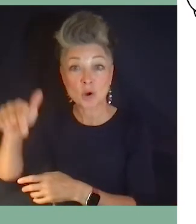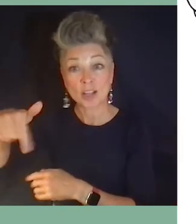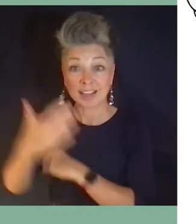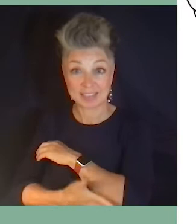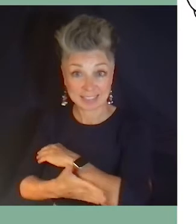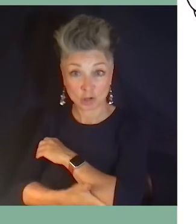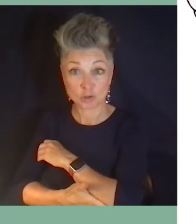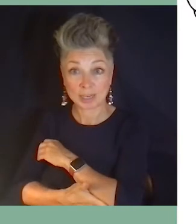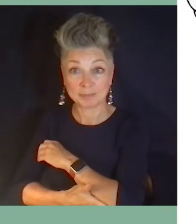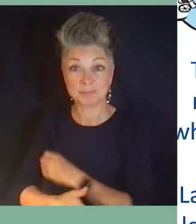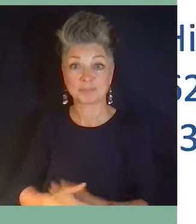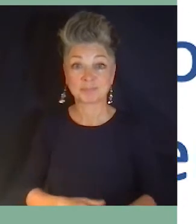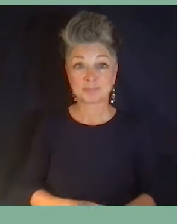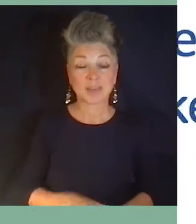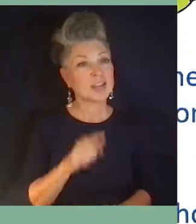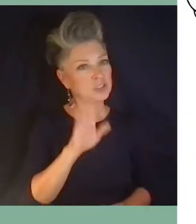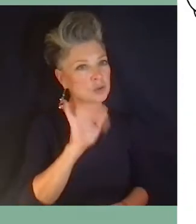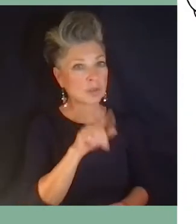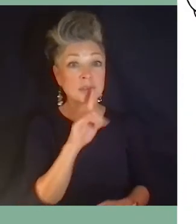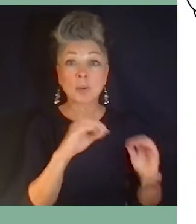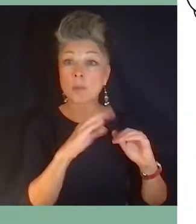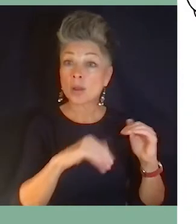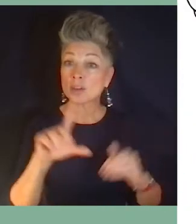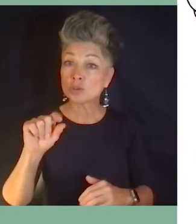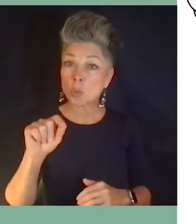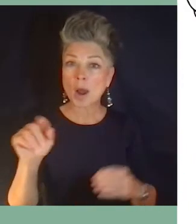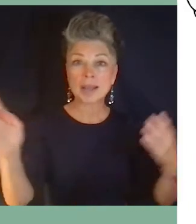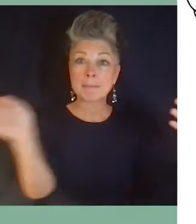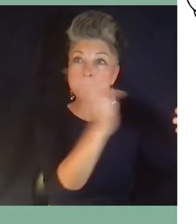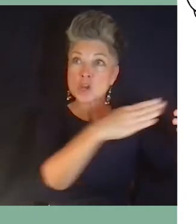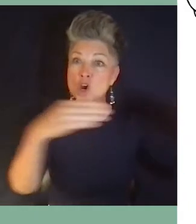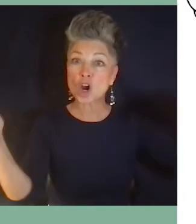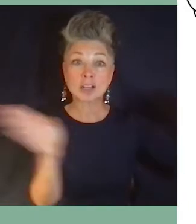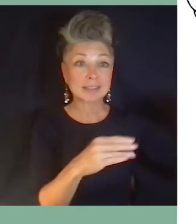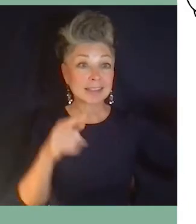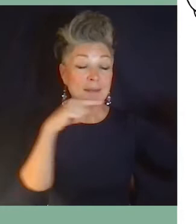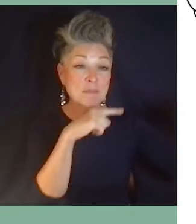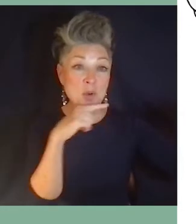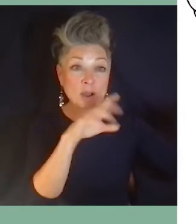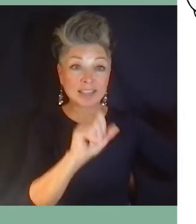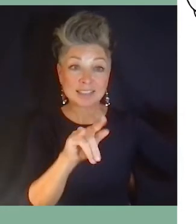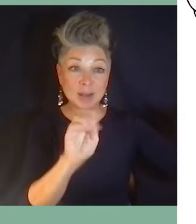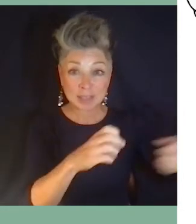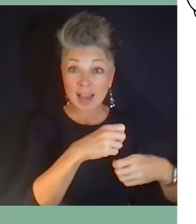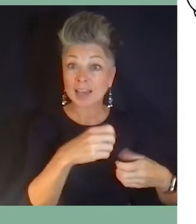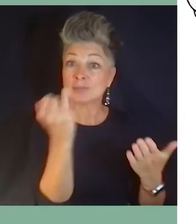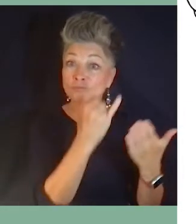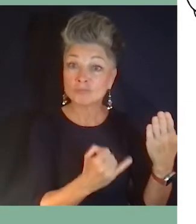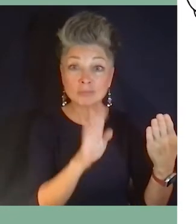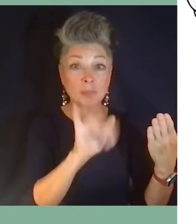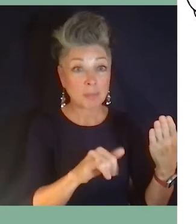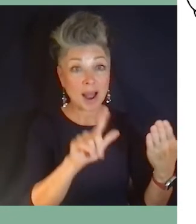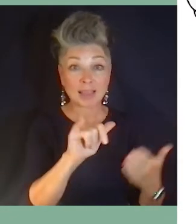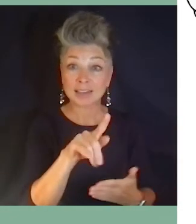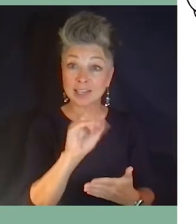in this country. Did you know there are over 20 murals on the Milwaukee South Side created by Latino